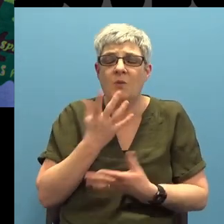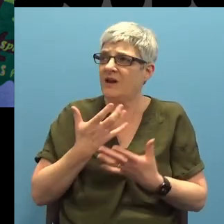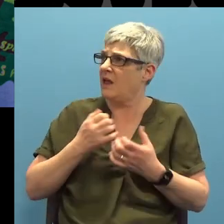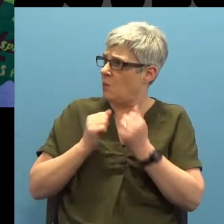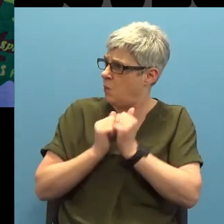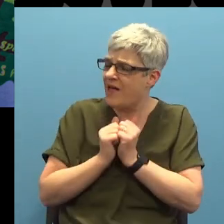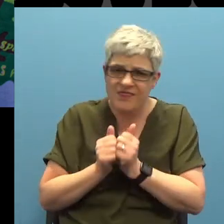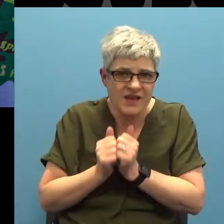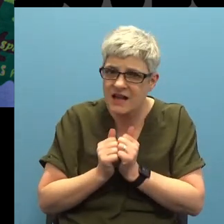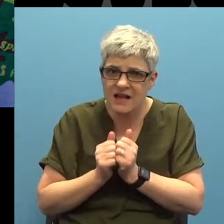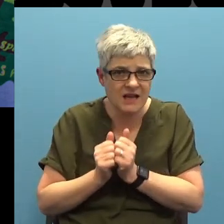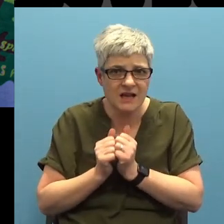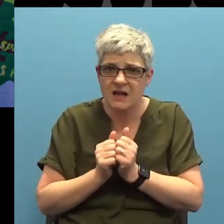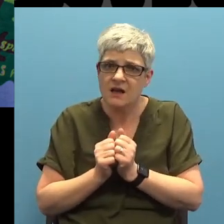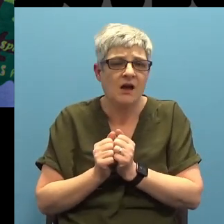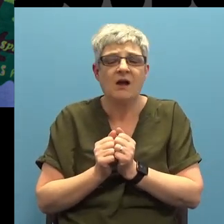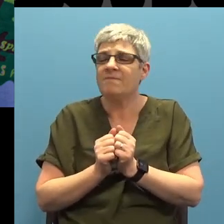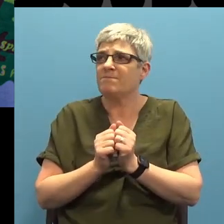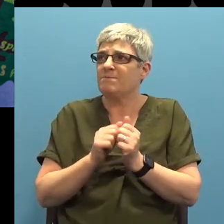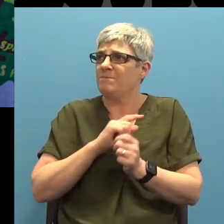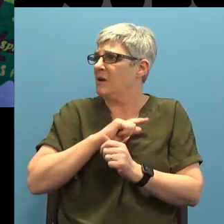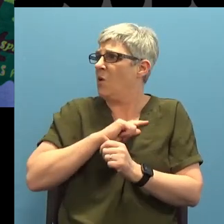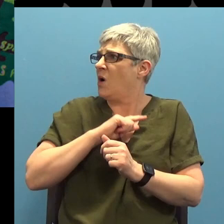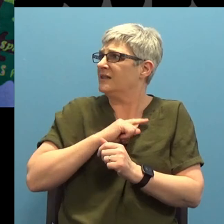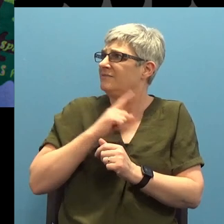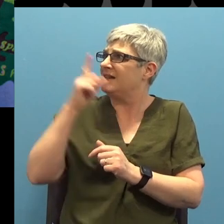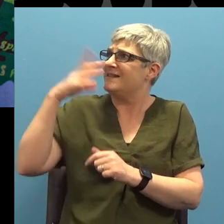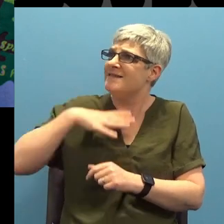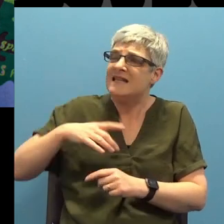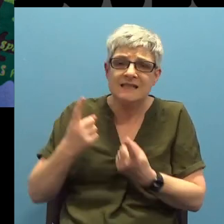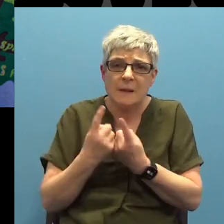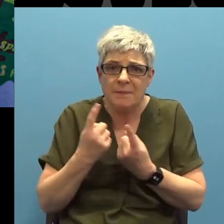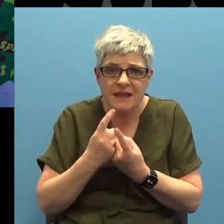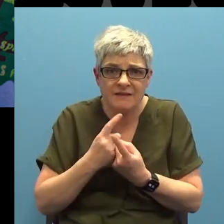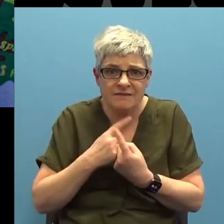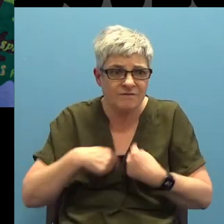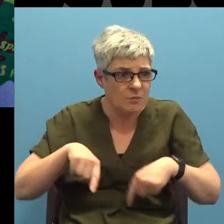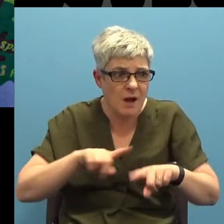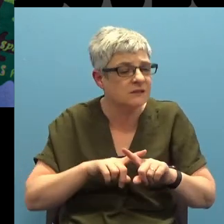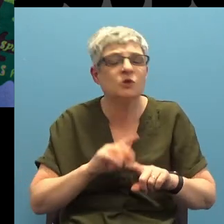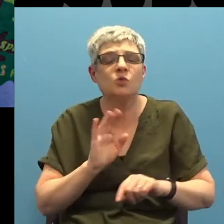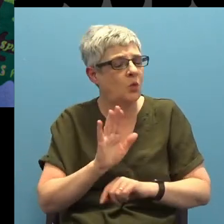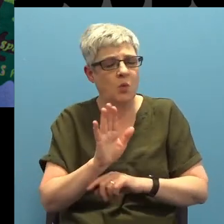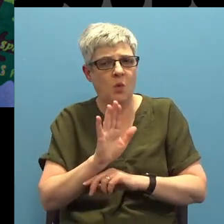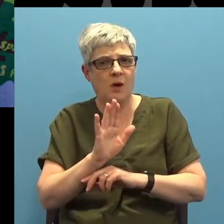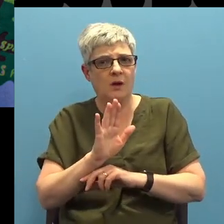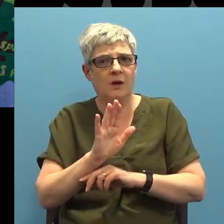ourselves worthy, not because we had something that you needed, but simply